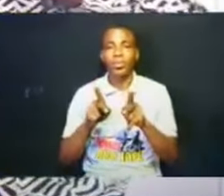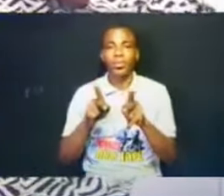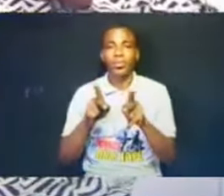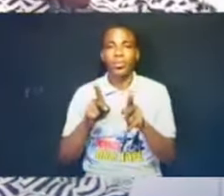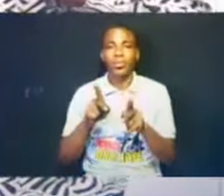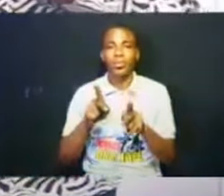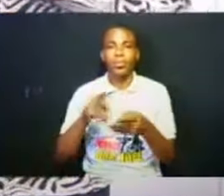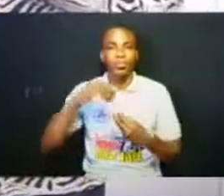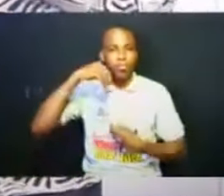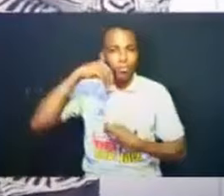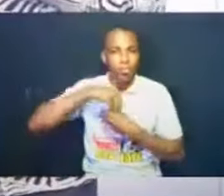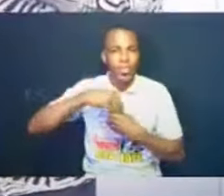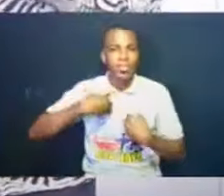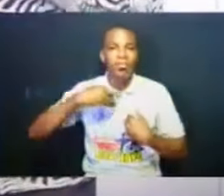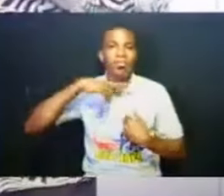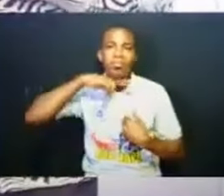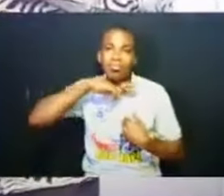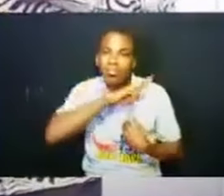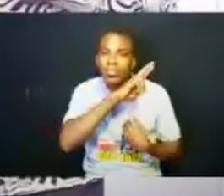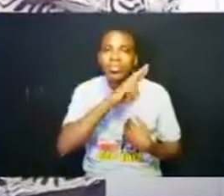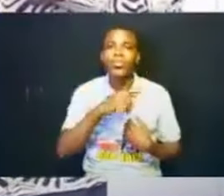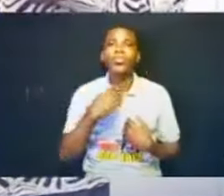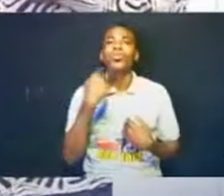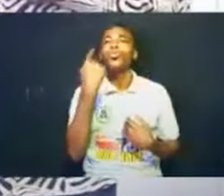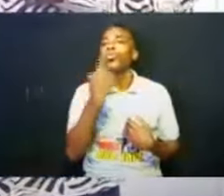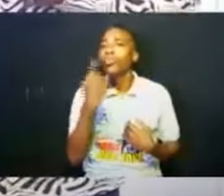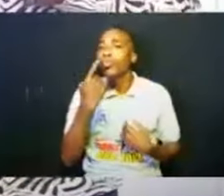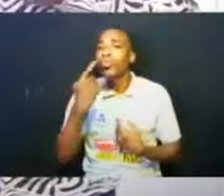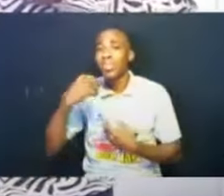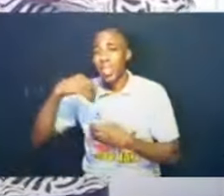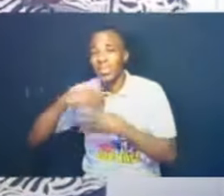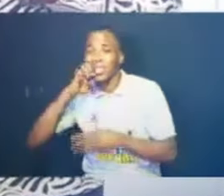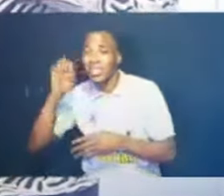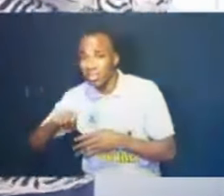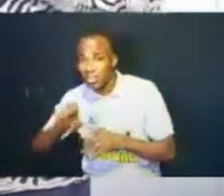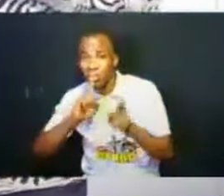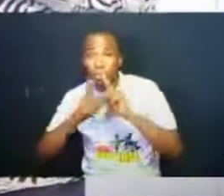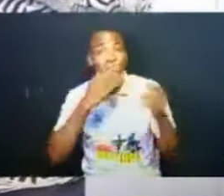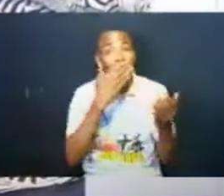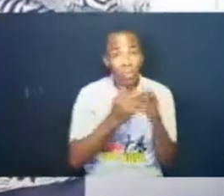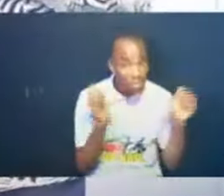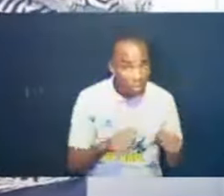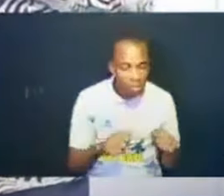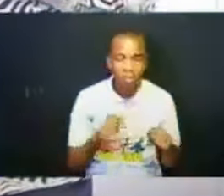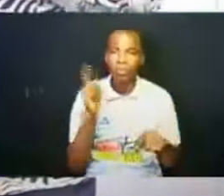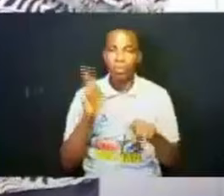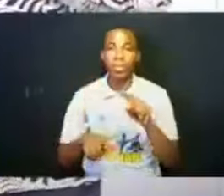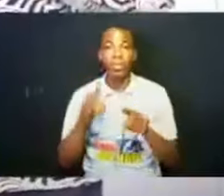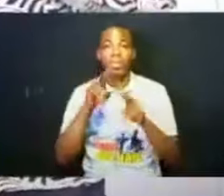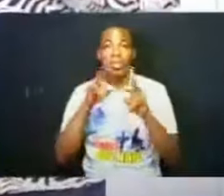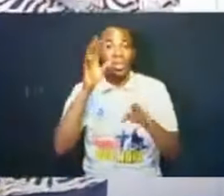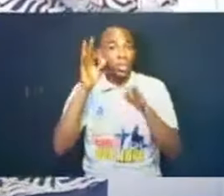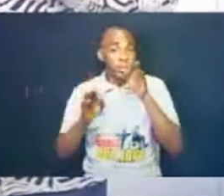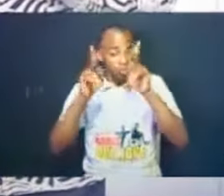anything good? How can you, who are evil, say anything good? So once the tree is not good, you don't expect